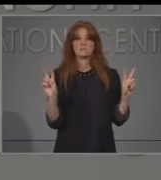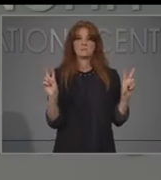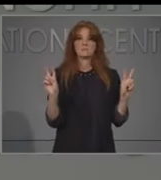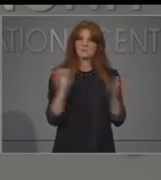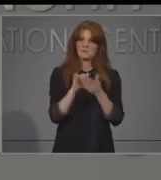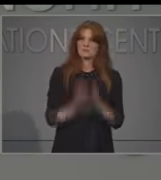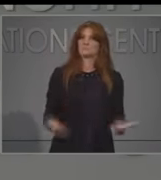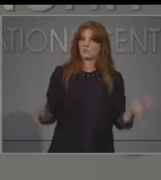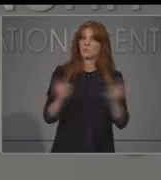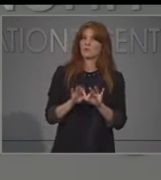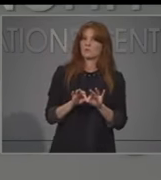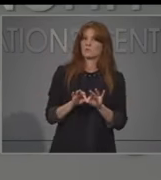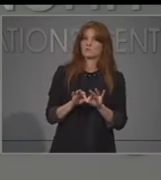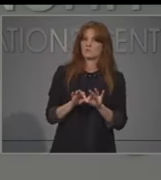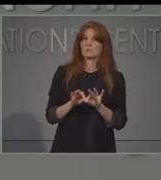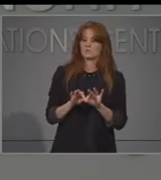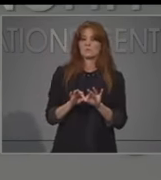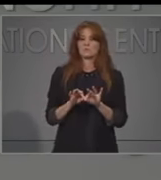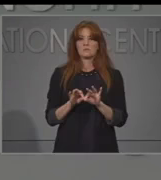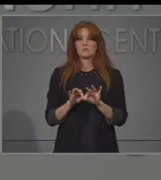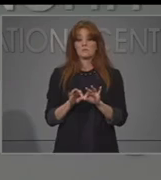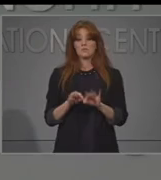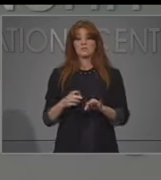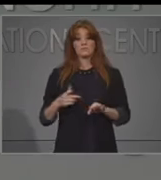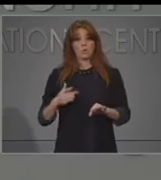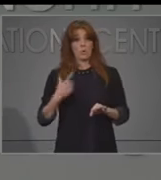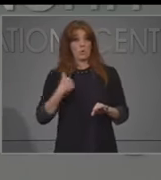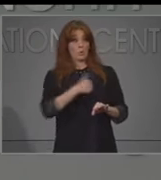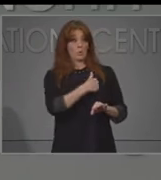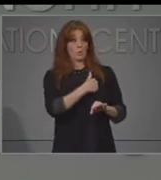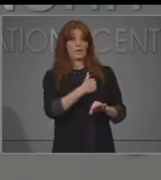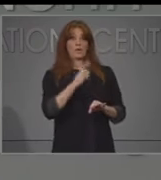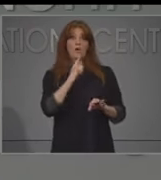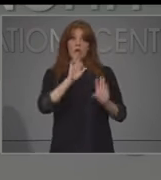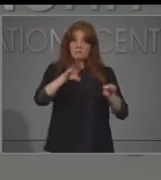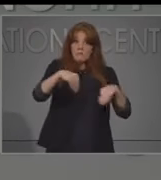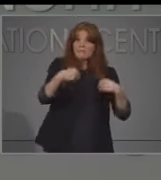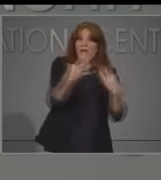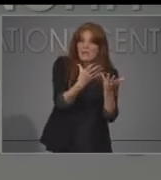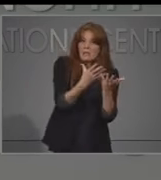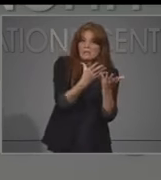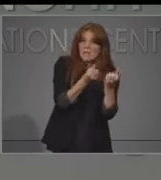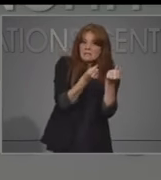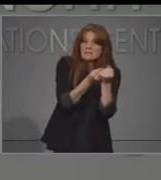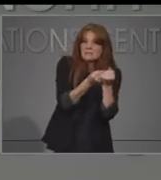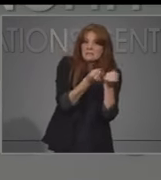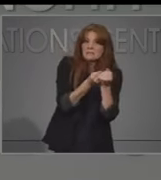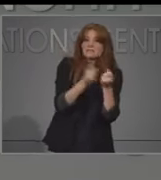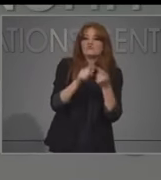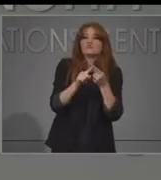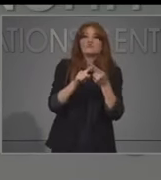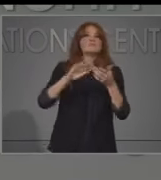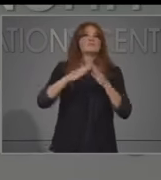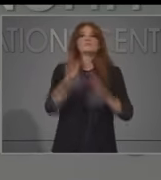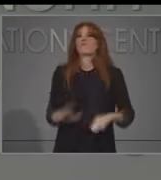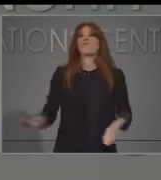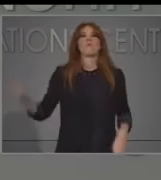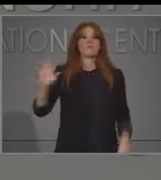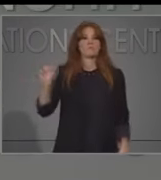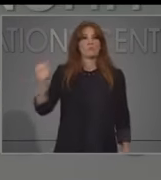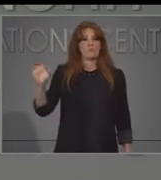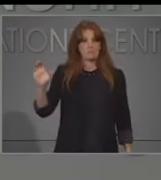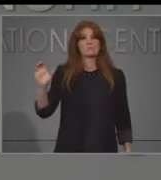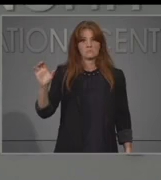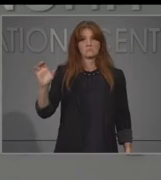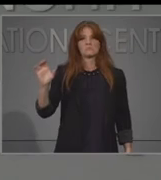important. We have stepped up to provide assistance to communities all across North